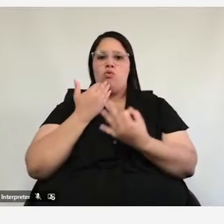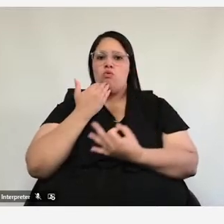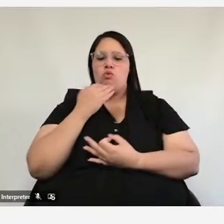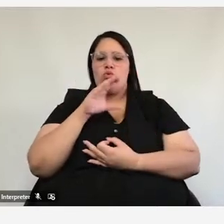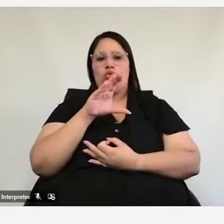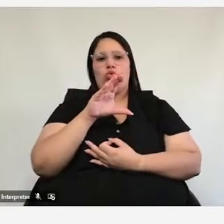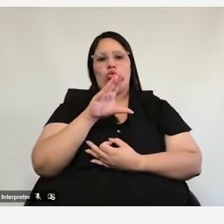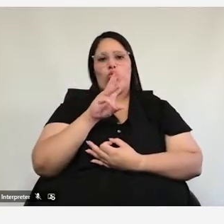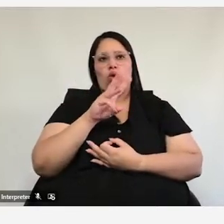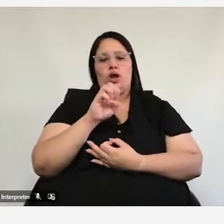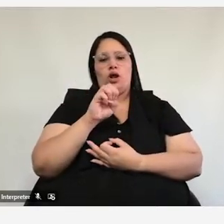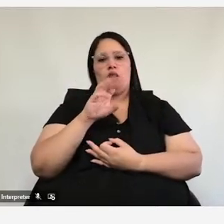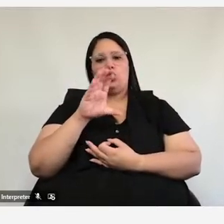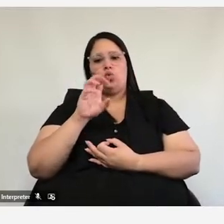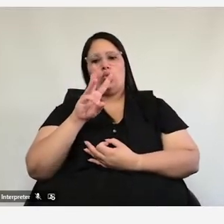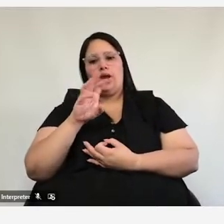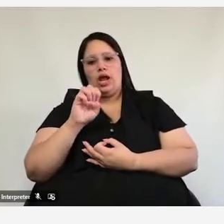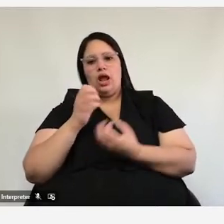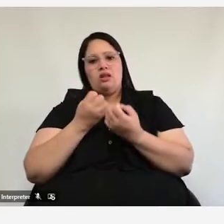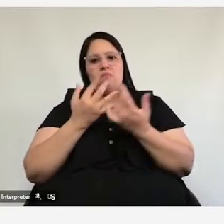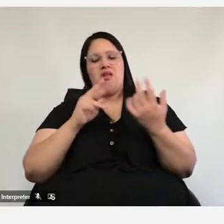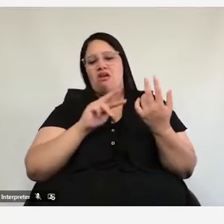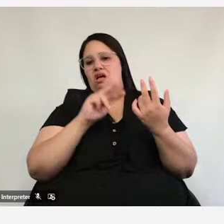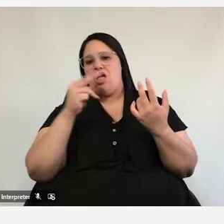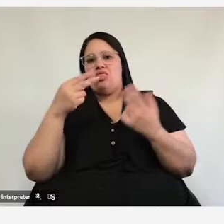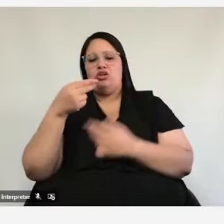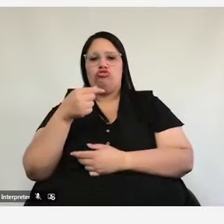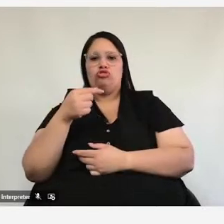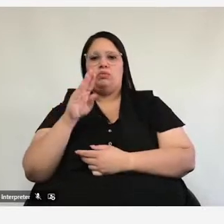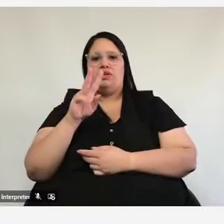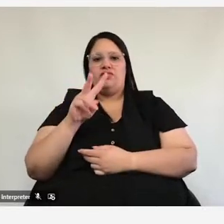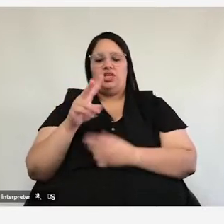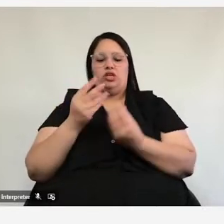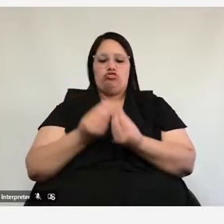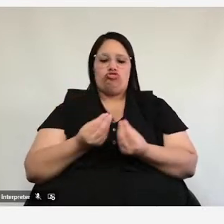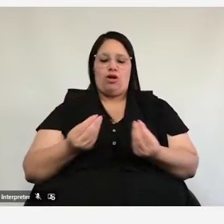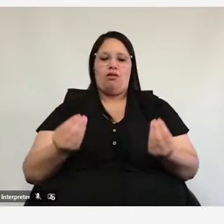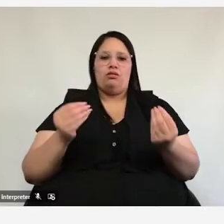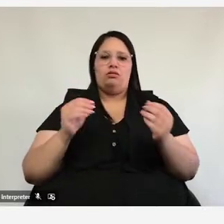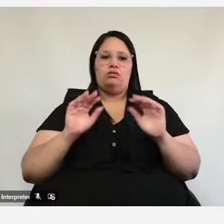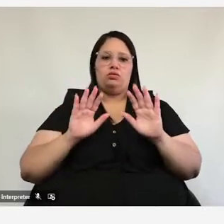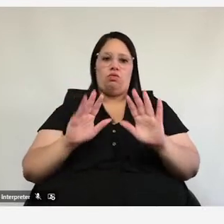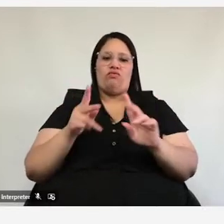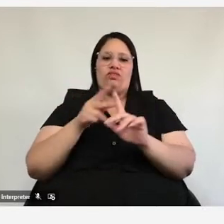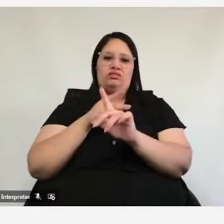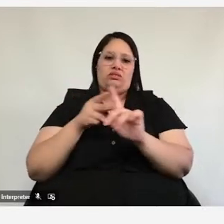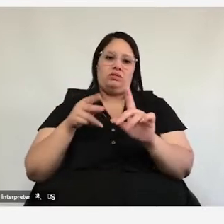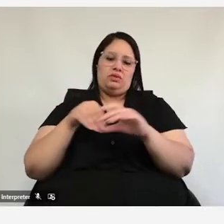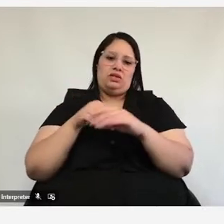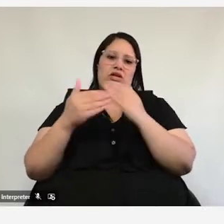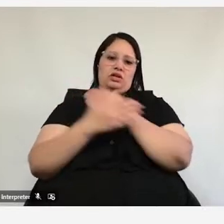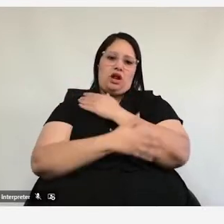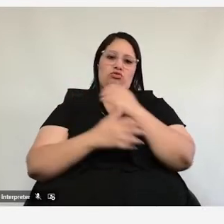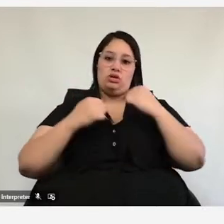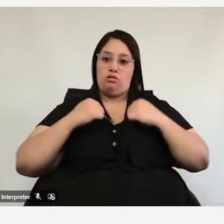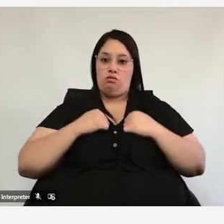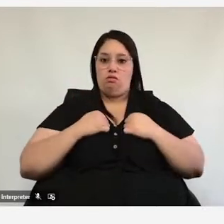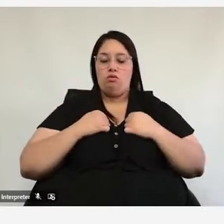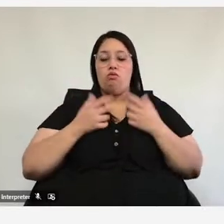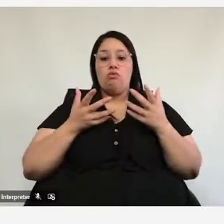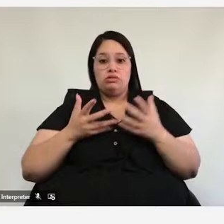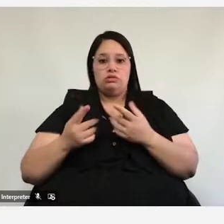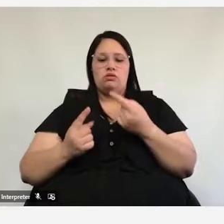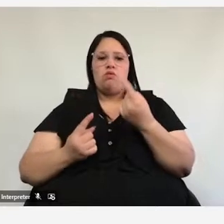Cwecwe and many other GBV and child victims in our country. This is